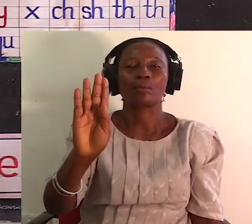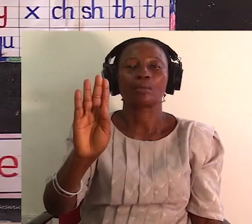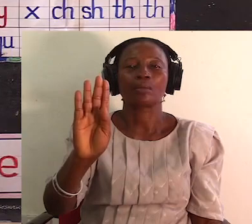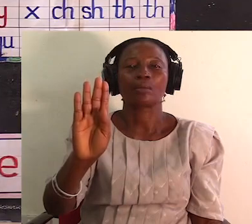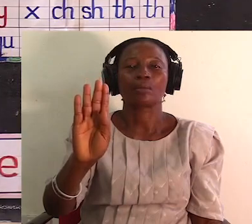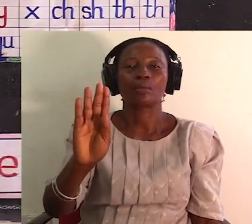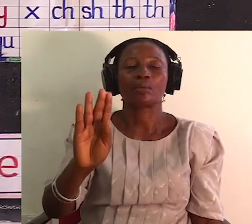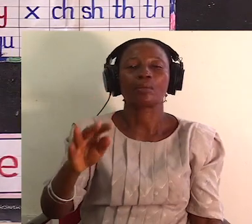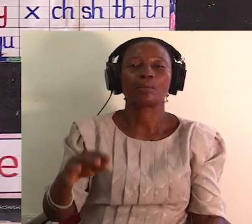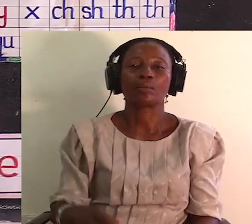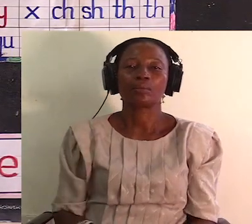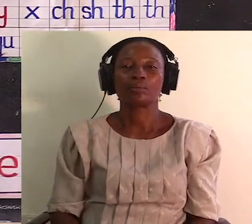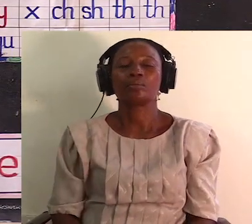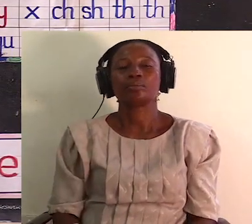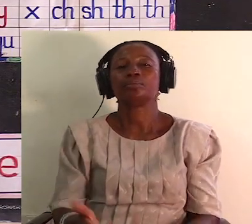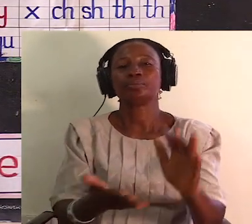card B.